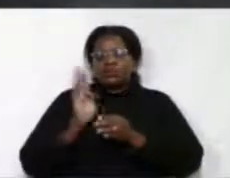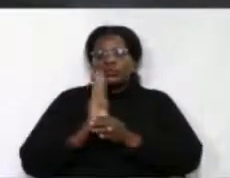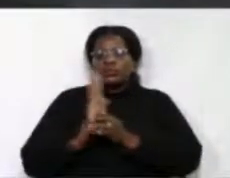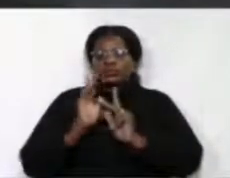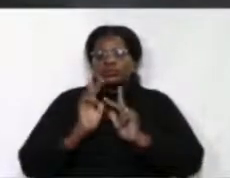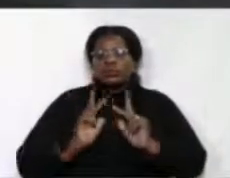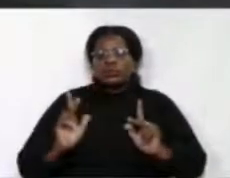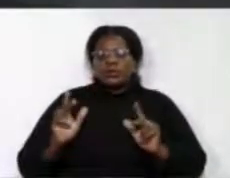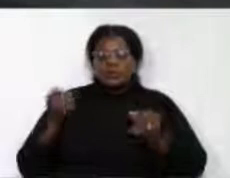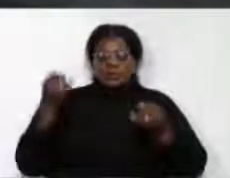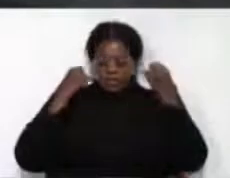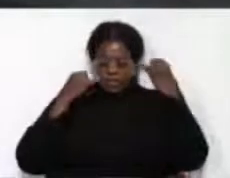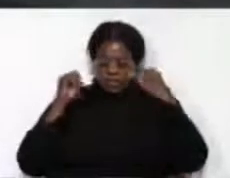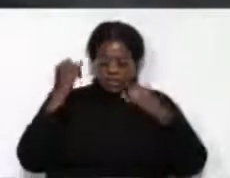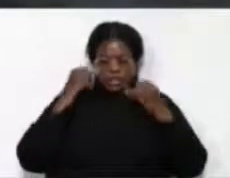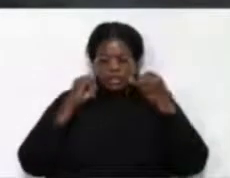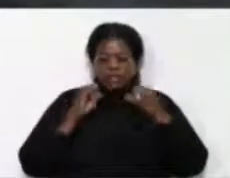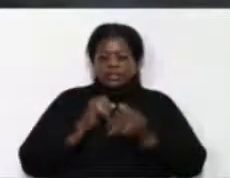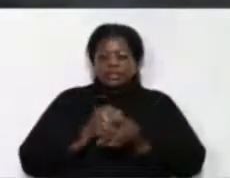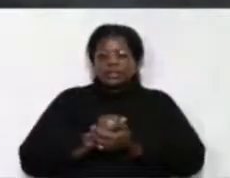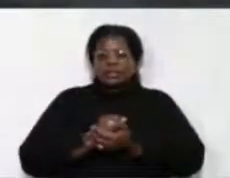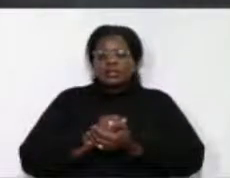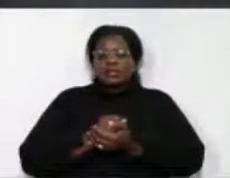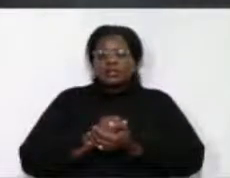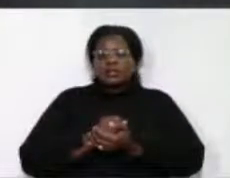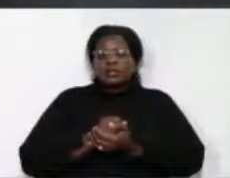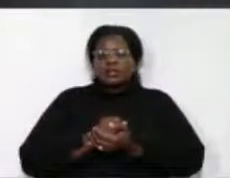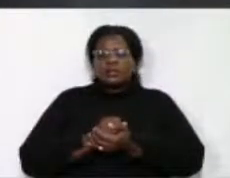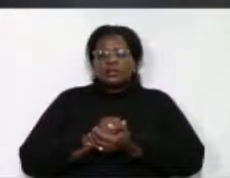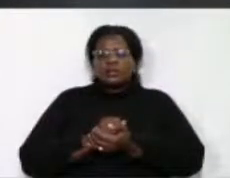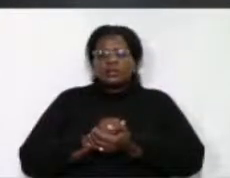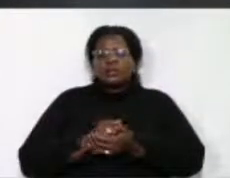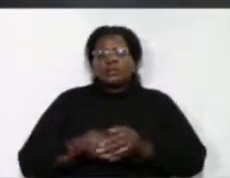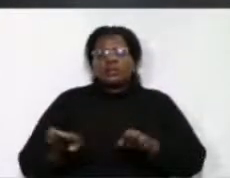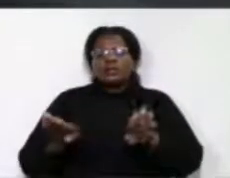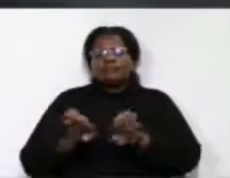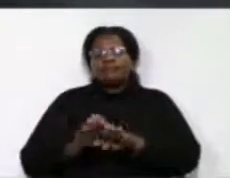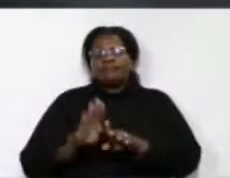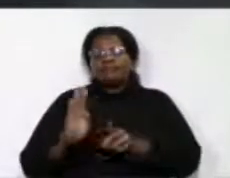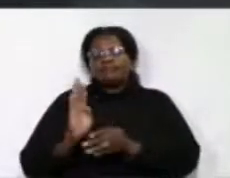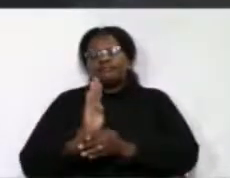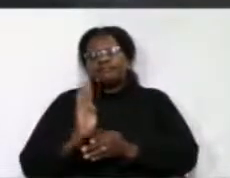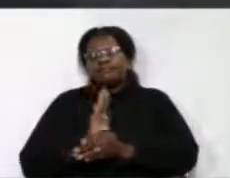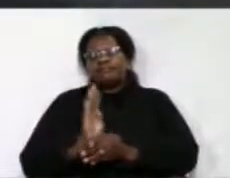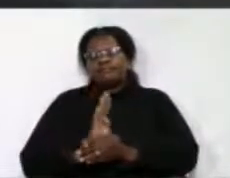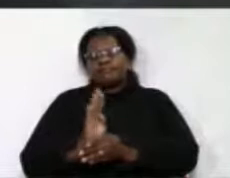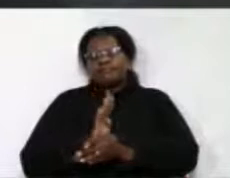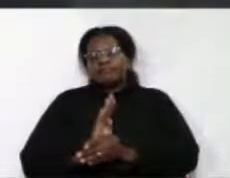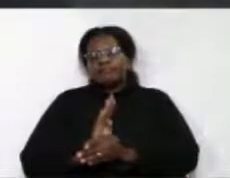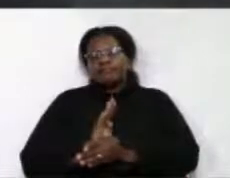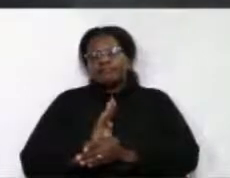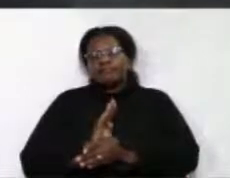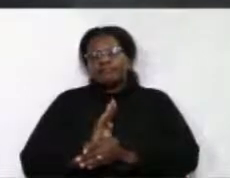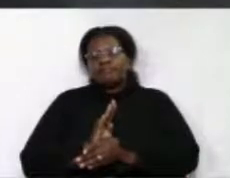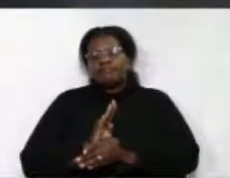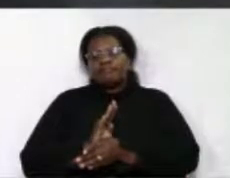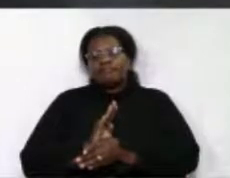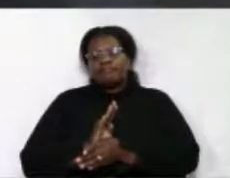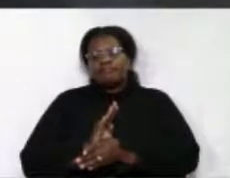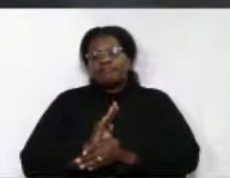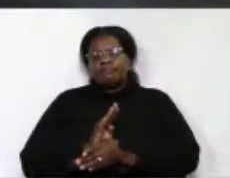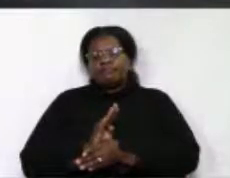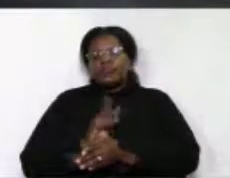an idea to really doing a business, and that's what we really